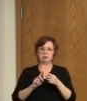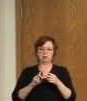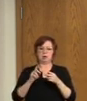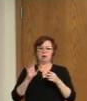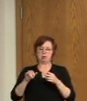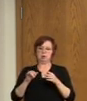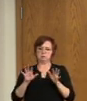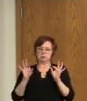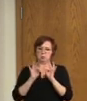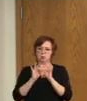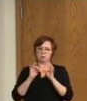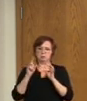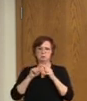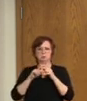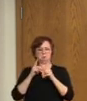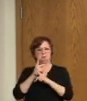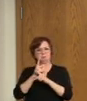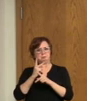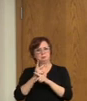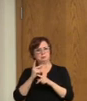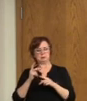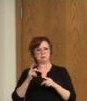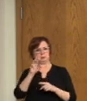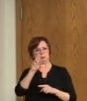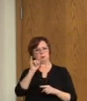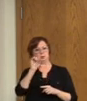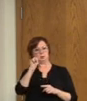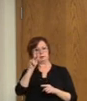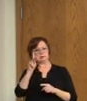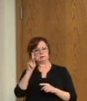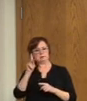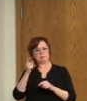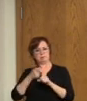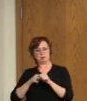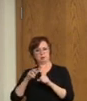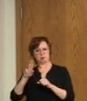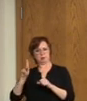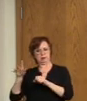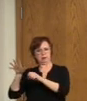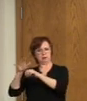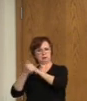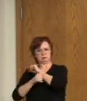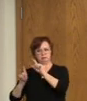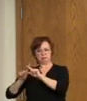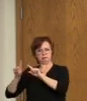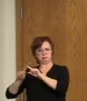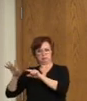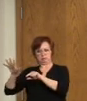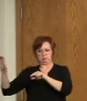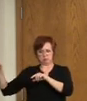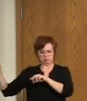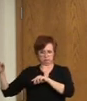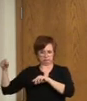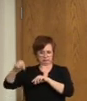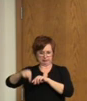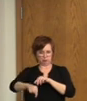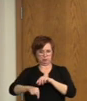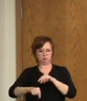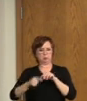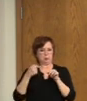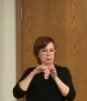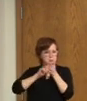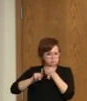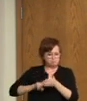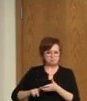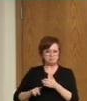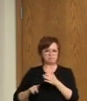UK. And we look at strains in a regular basis when there's outbreaks or other transmission trends that are concerning. So we